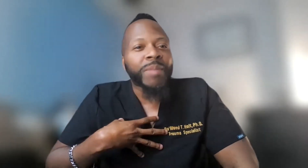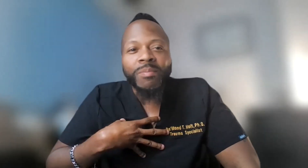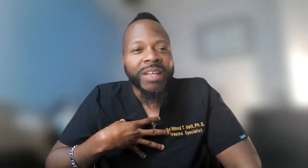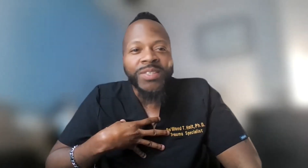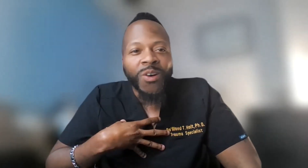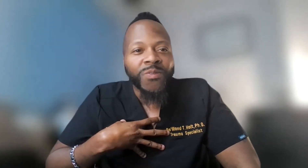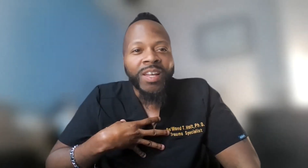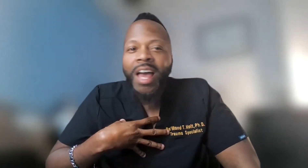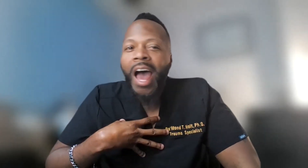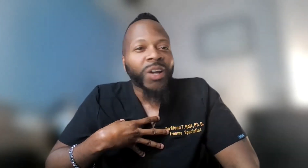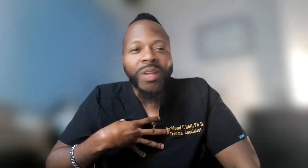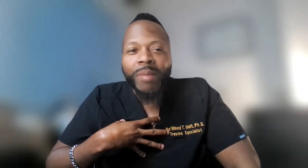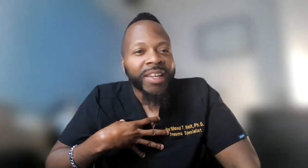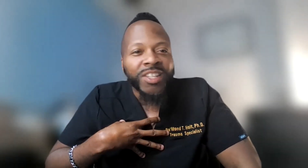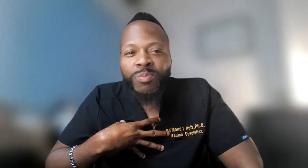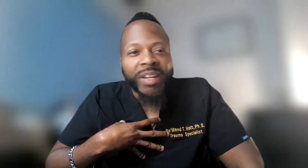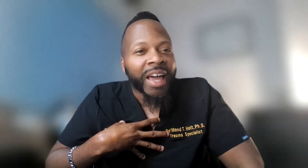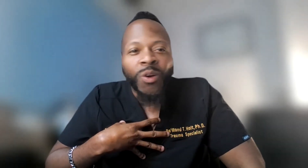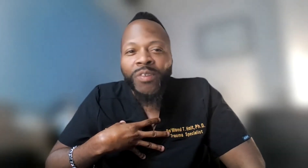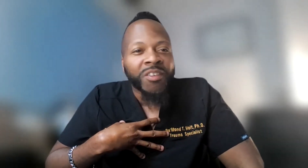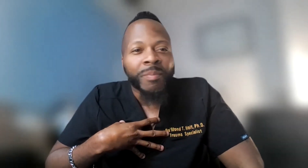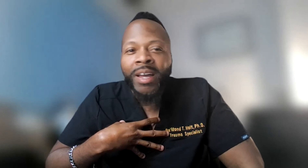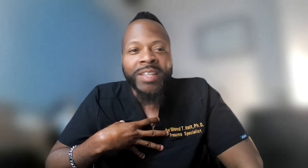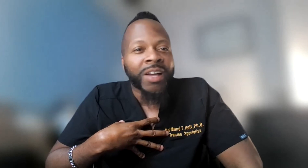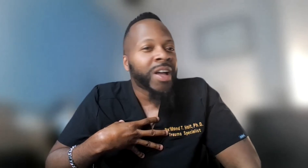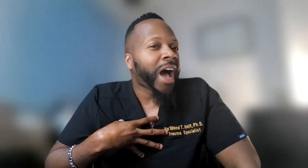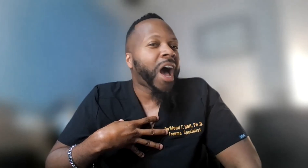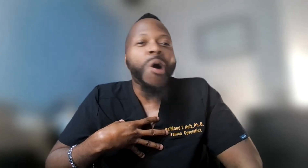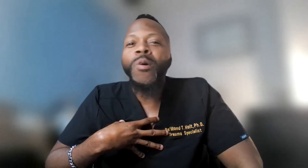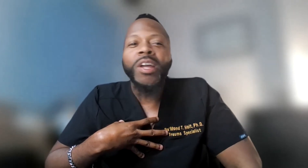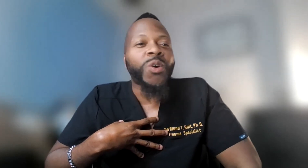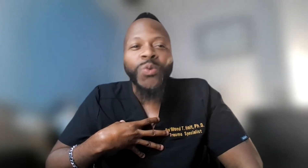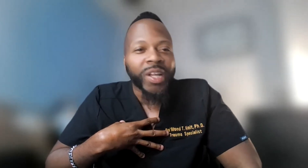reason why myself, I don't let my kids spend the night over everybody's house.